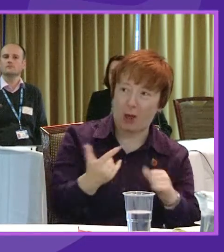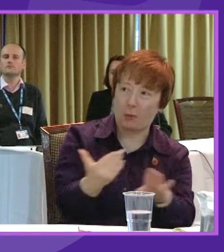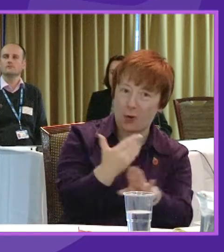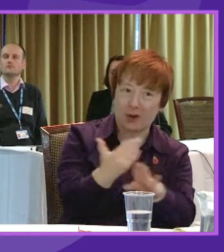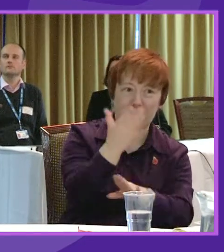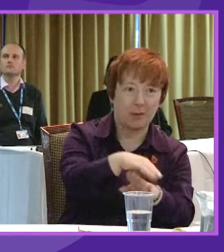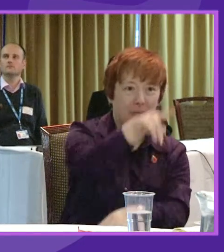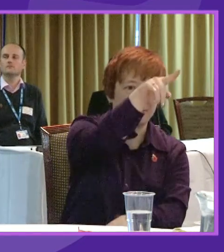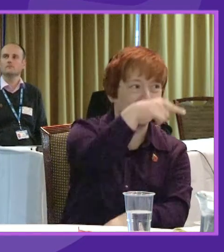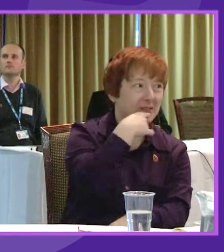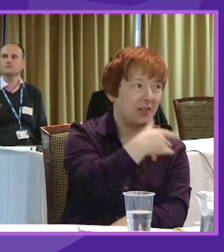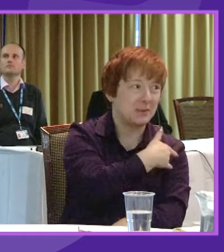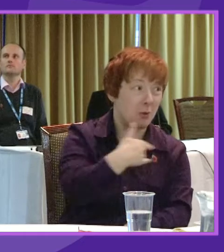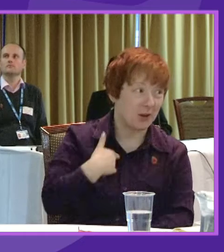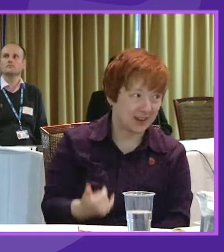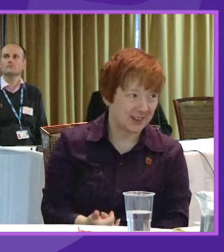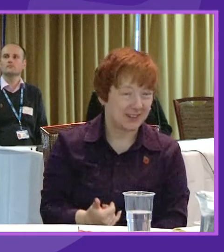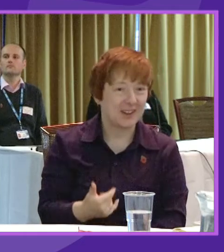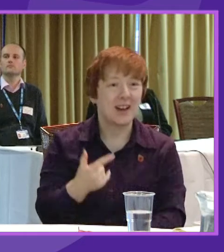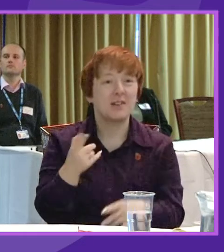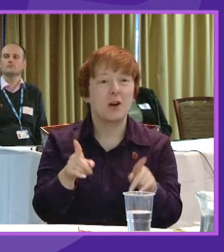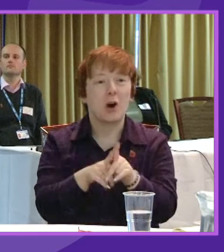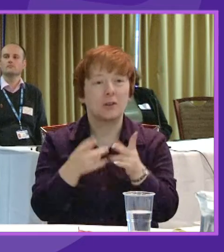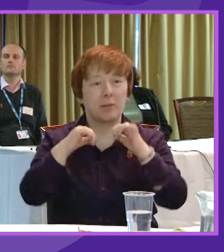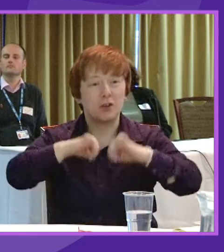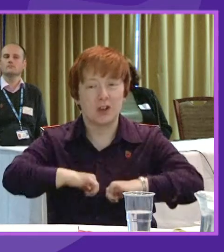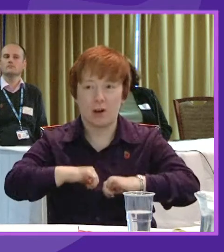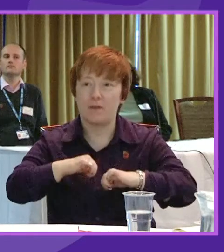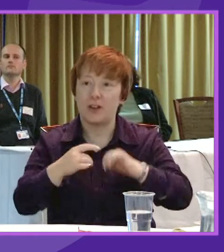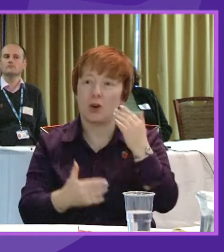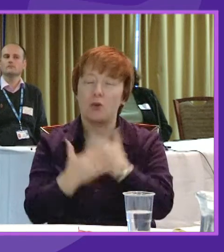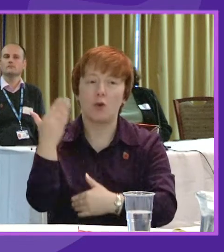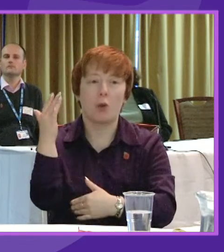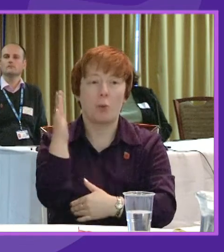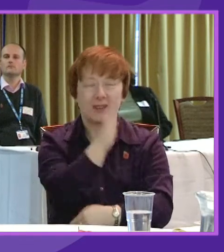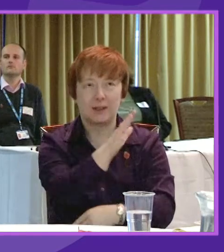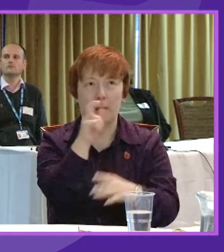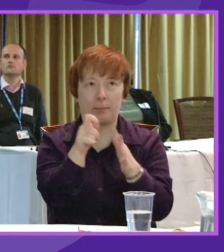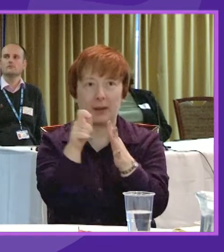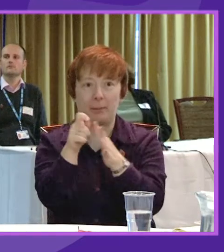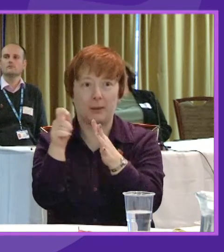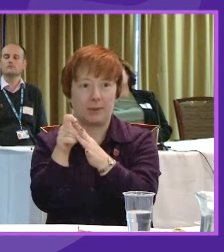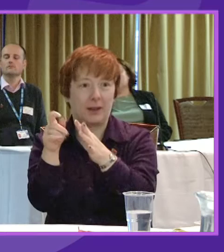morning. So step two is very much what I'm about, and I'm the chair of the Northwest PWP Professional Network.